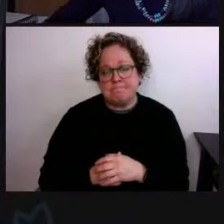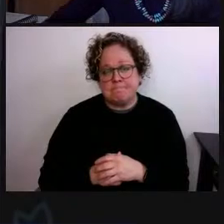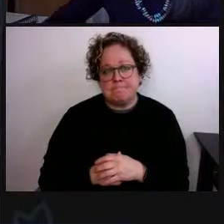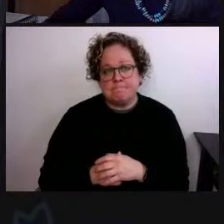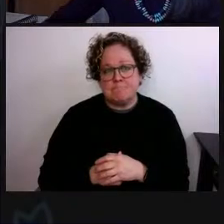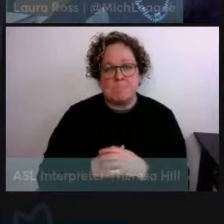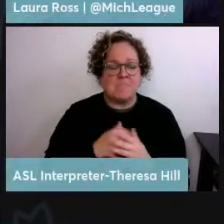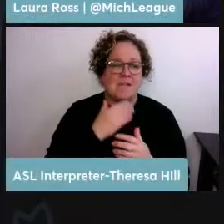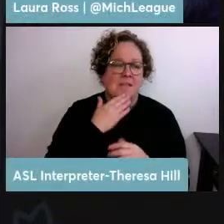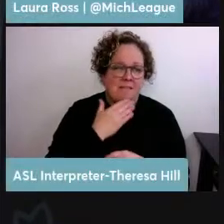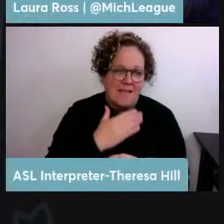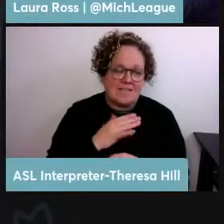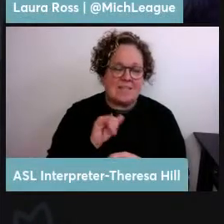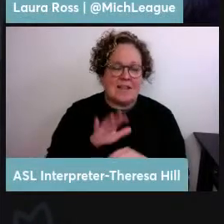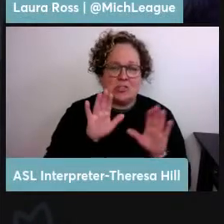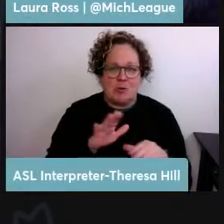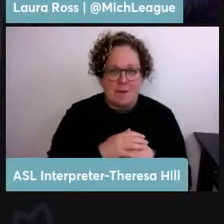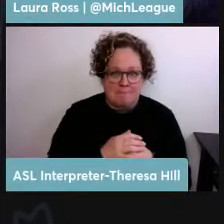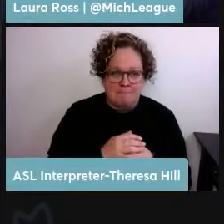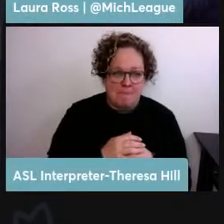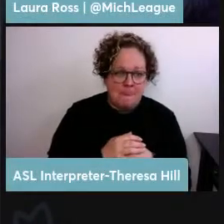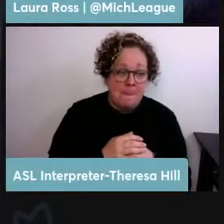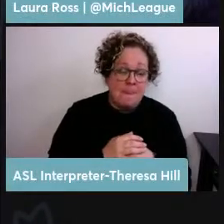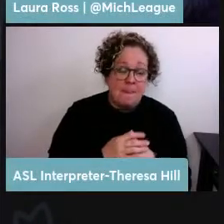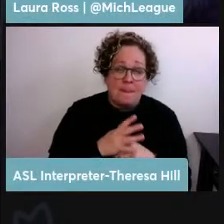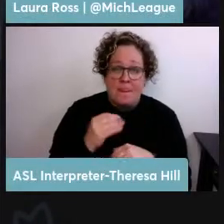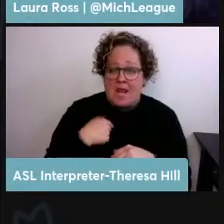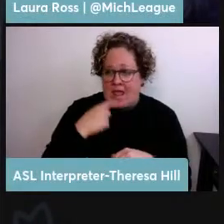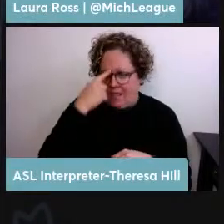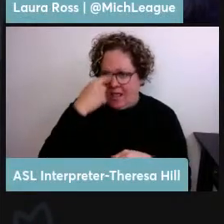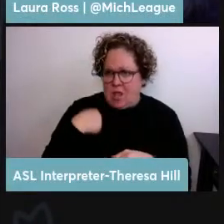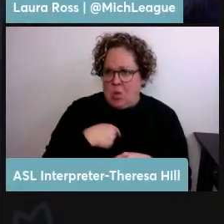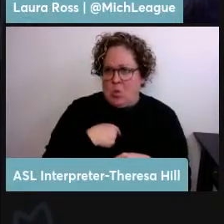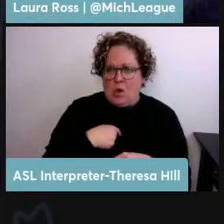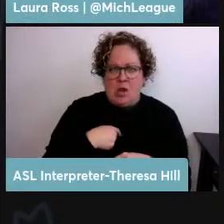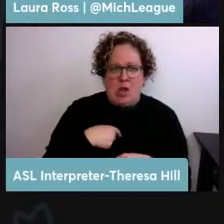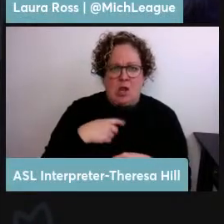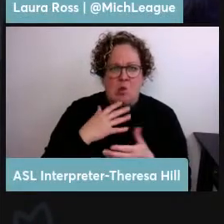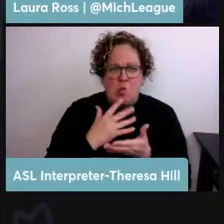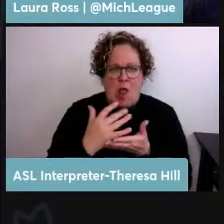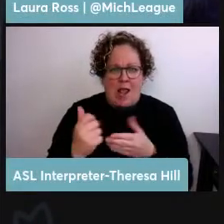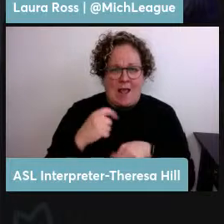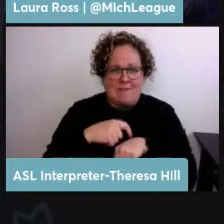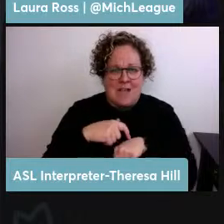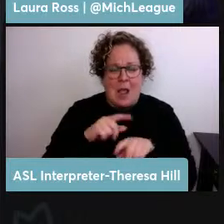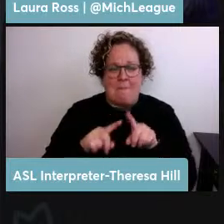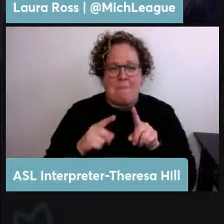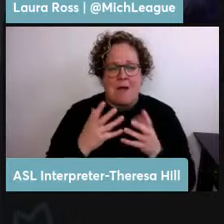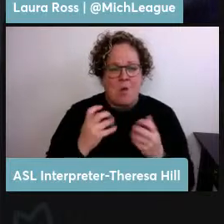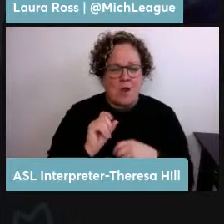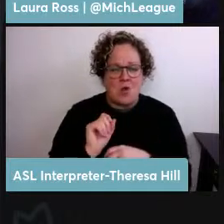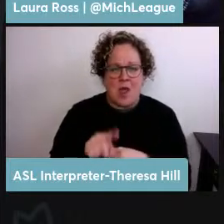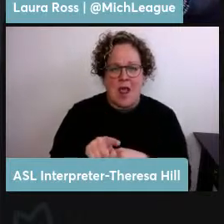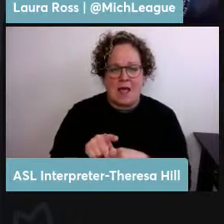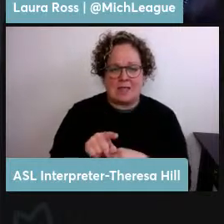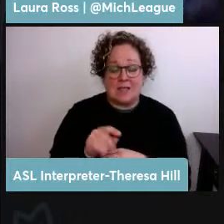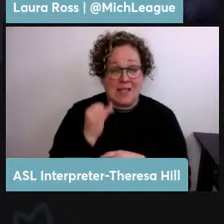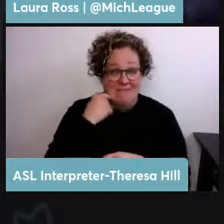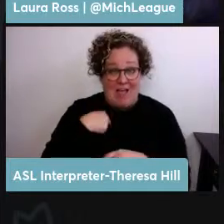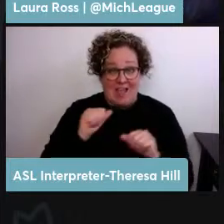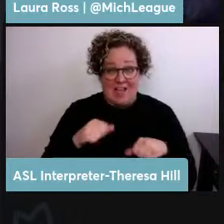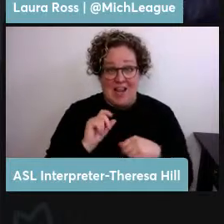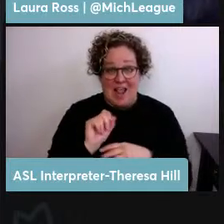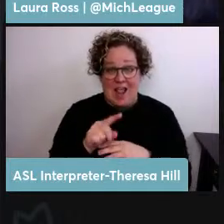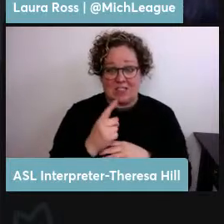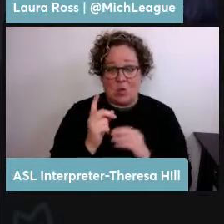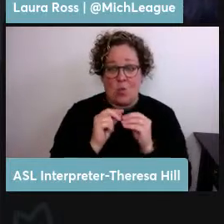Thanks. That's great. And I think we're running a little low on time, but I would just ask, if I could ask one more question